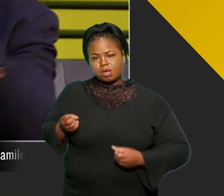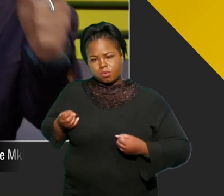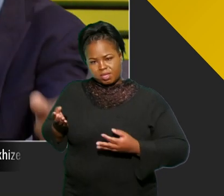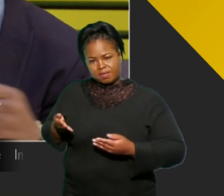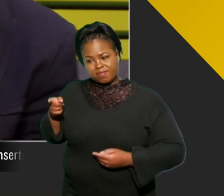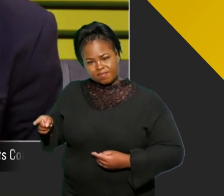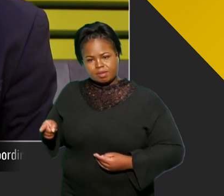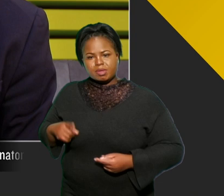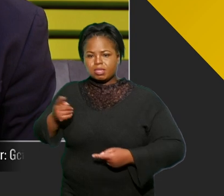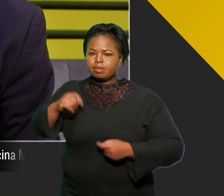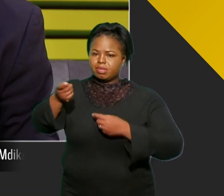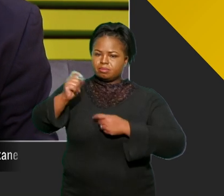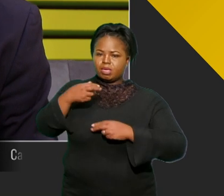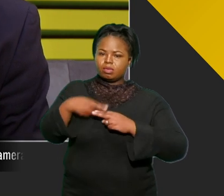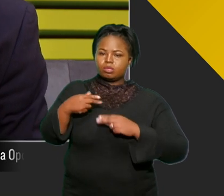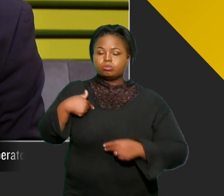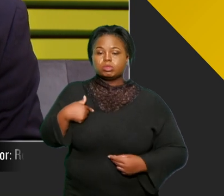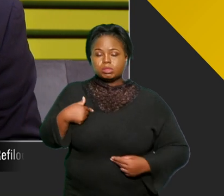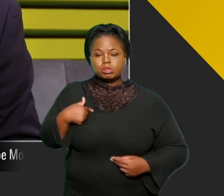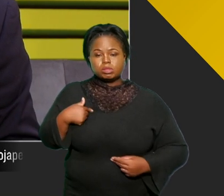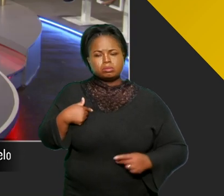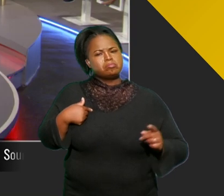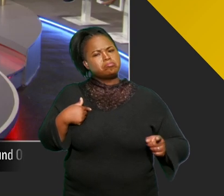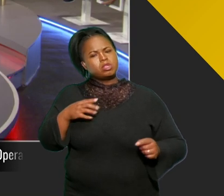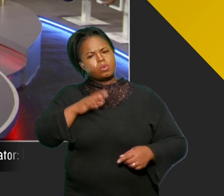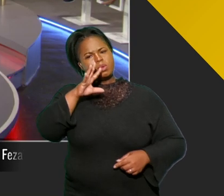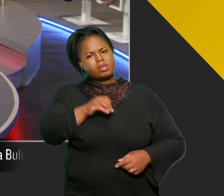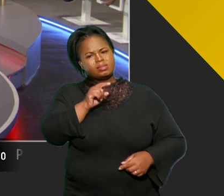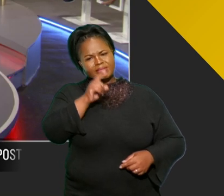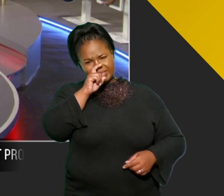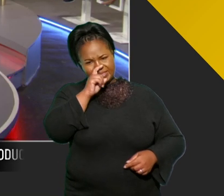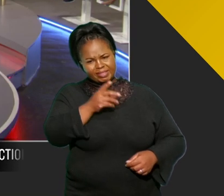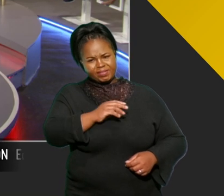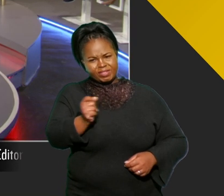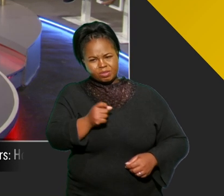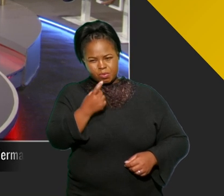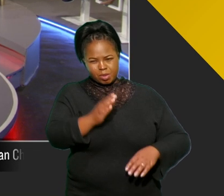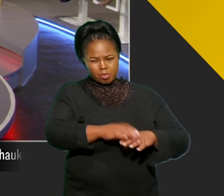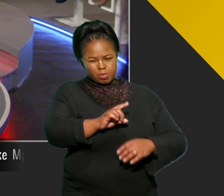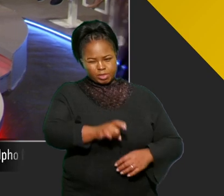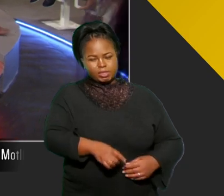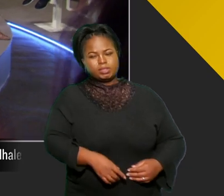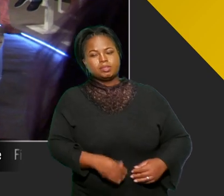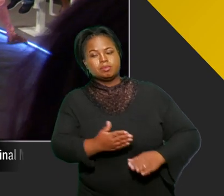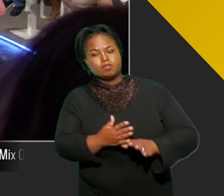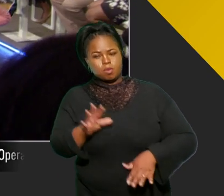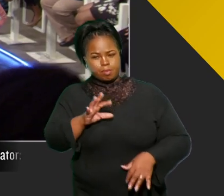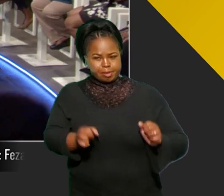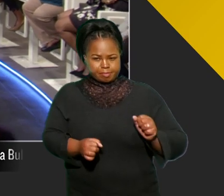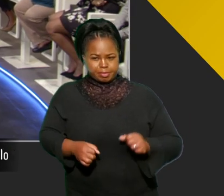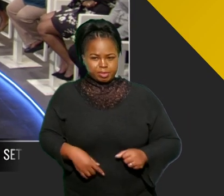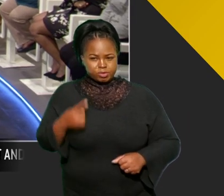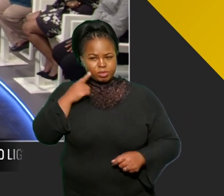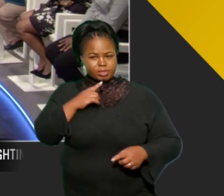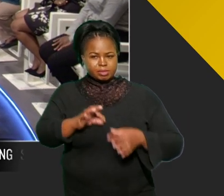but they should pay rent to me. But before we close the show quickly, I would just want to ask you one more question, Siswami, before Samba.